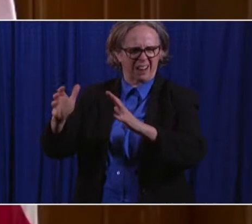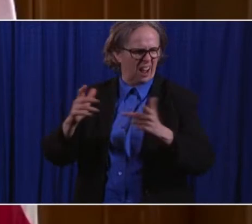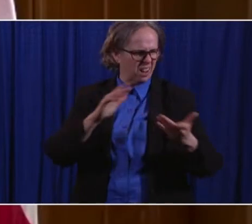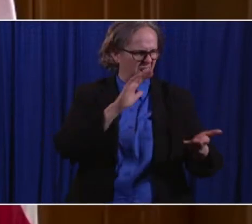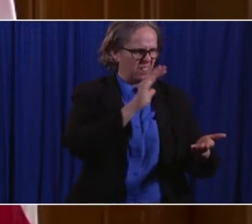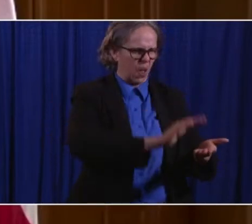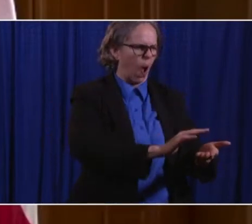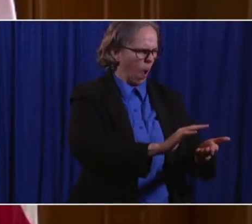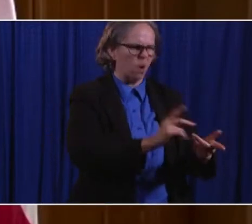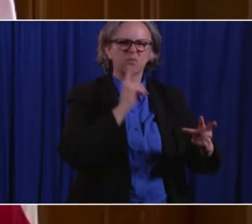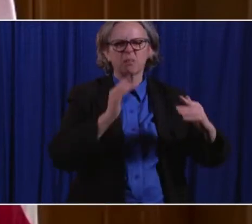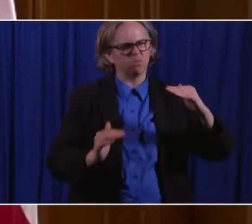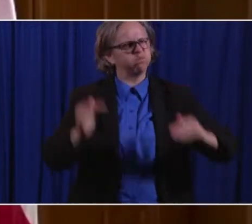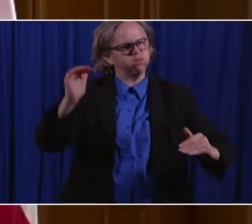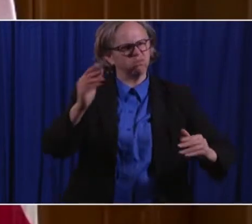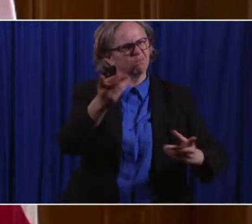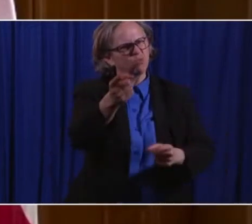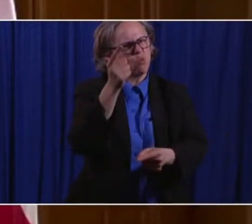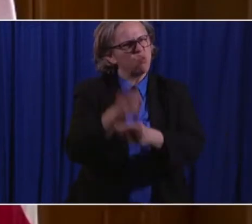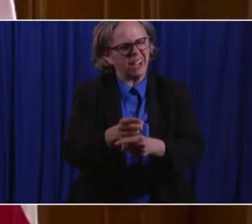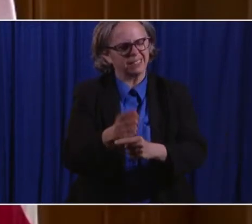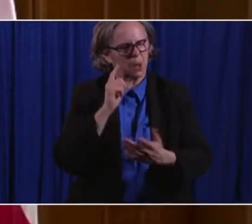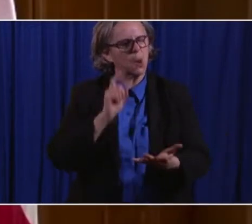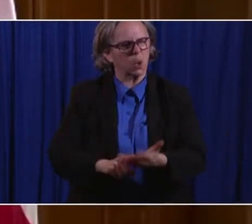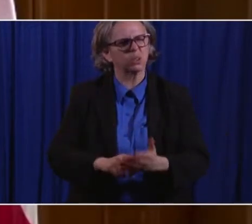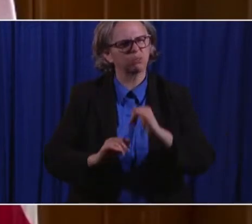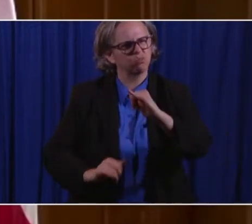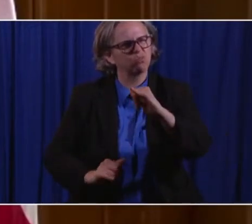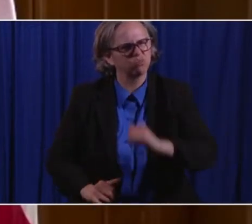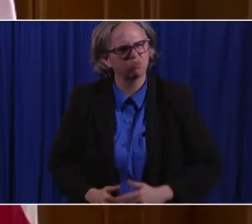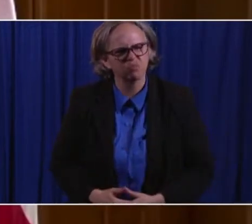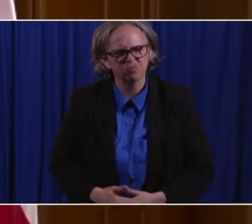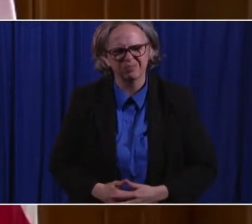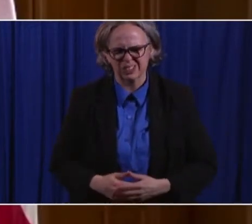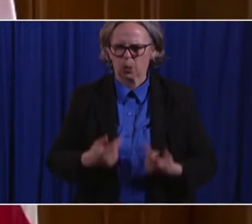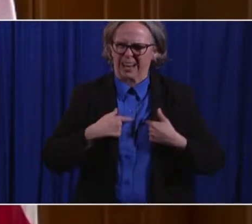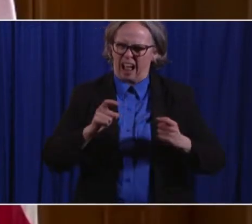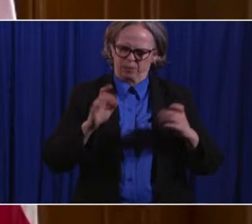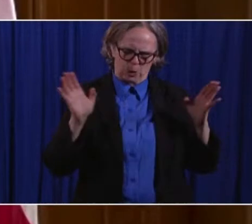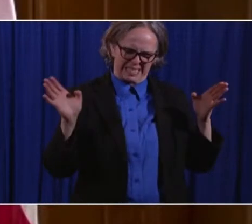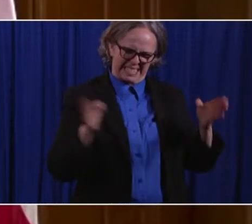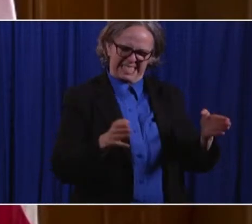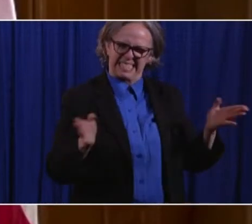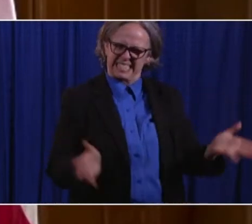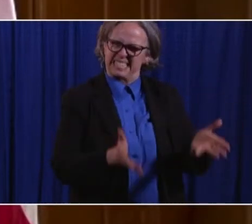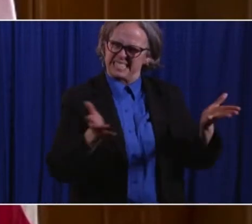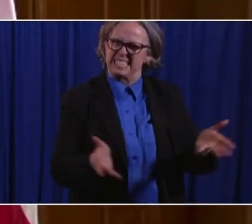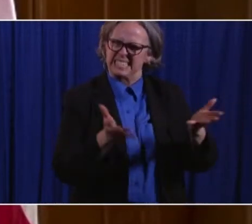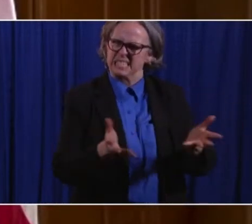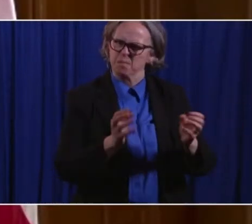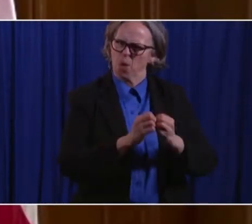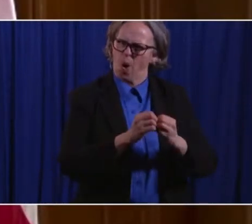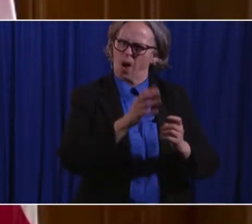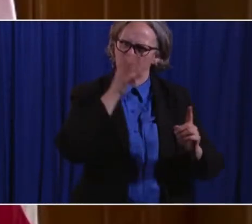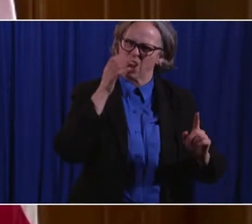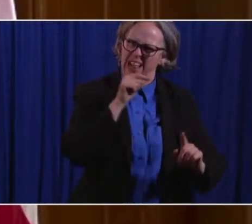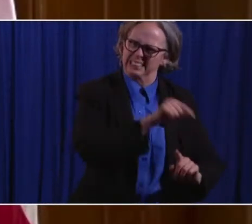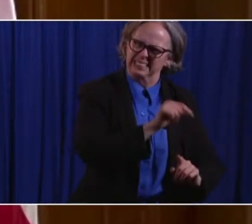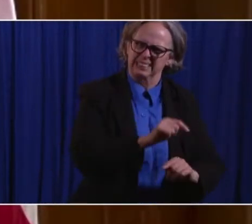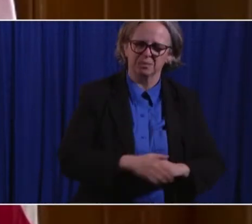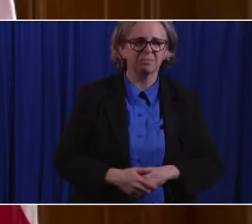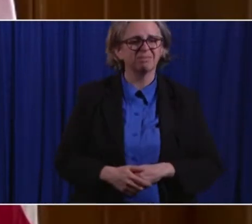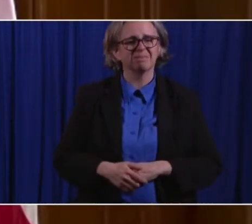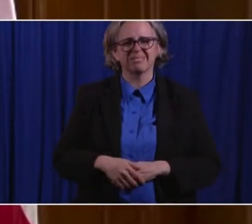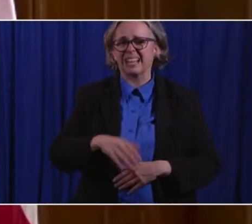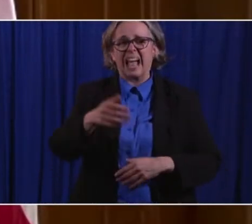we continue to, frankly, worry about any Ohioan who's not been vaccinated. We worry about